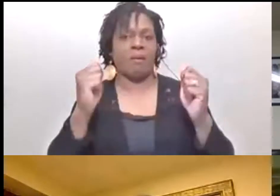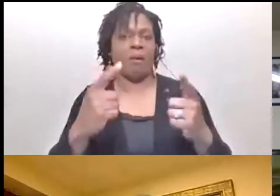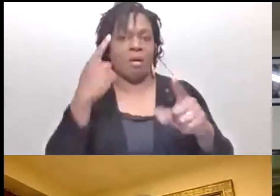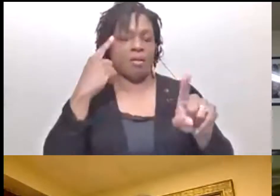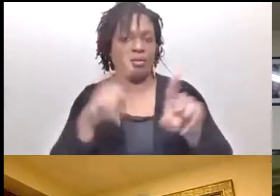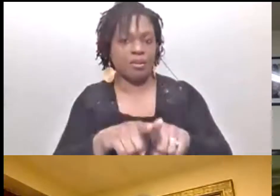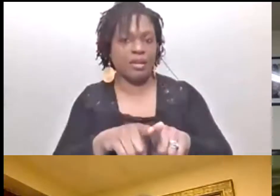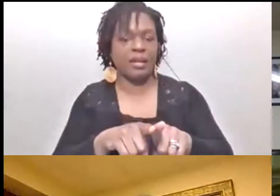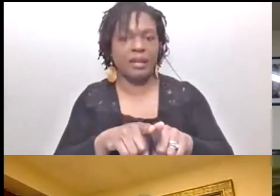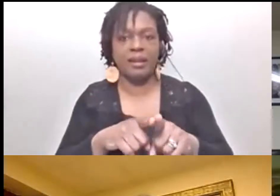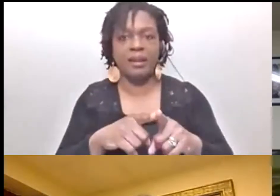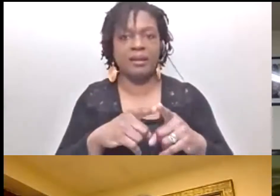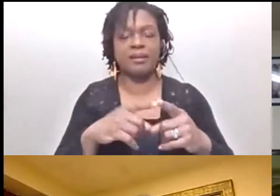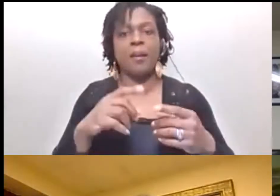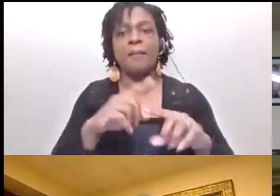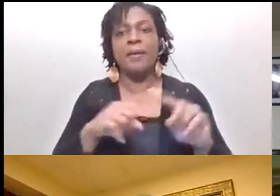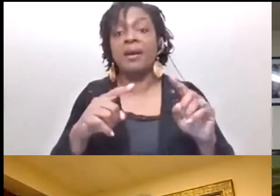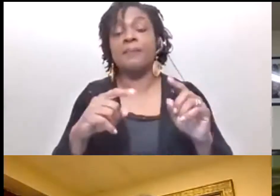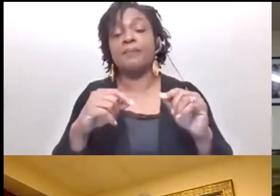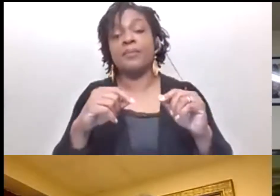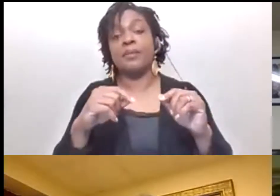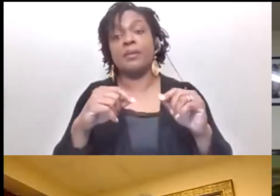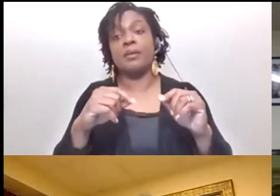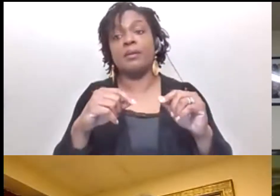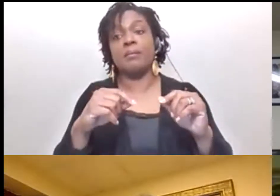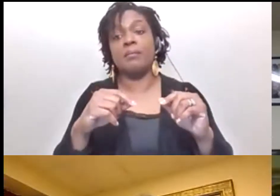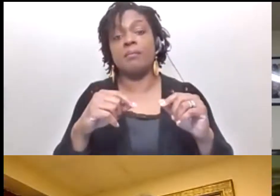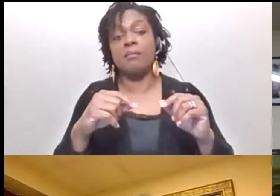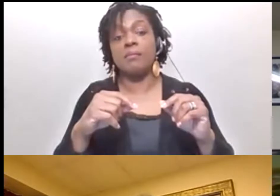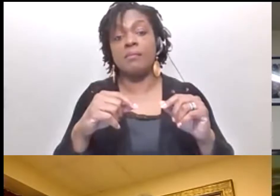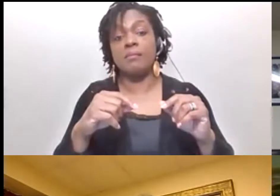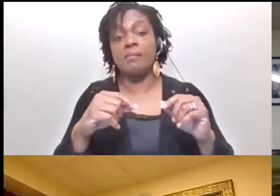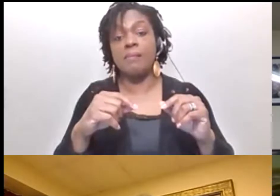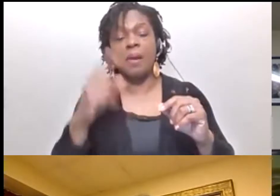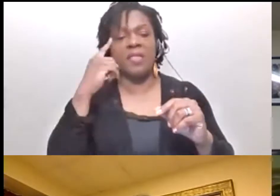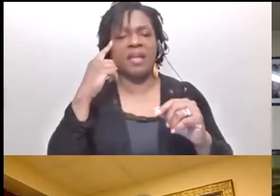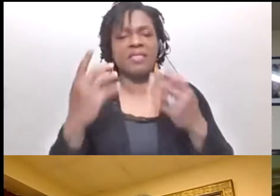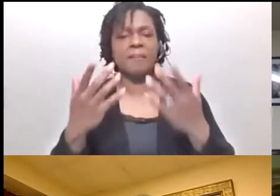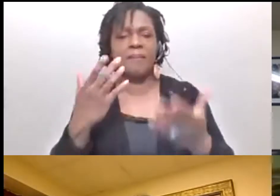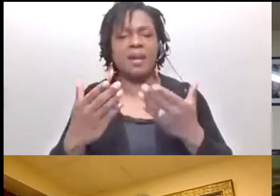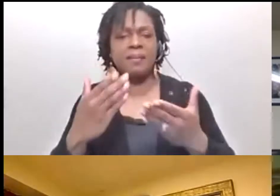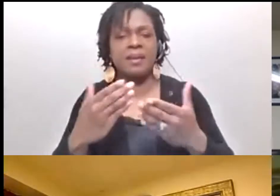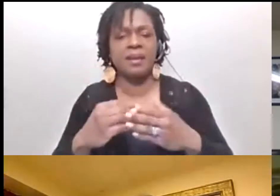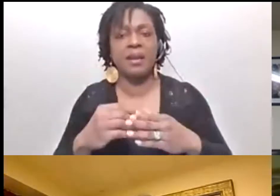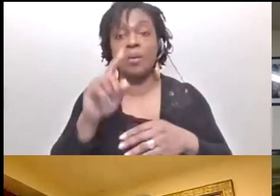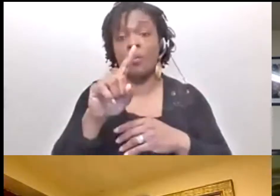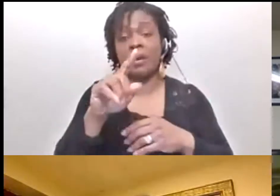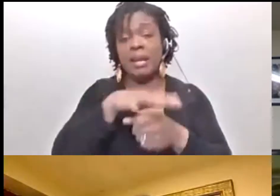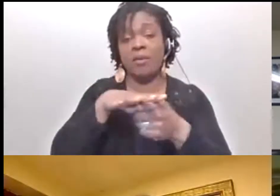But I think to say that the same, like that maybe in an area like